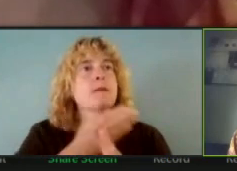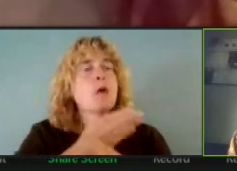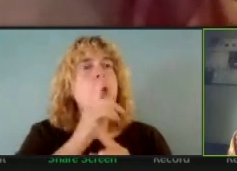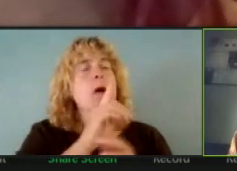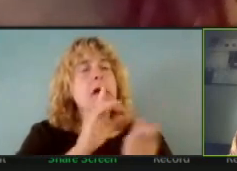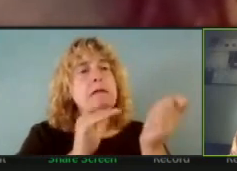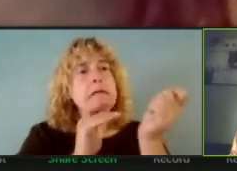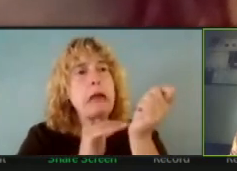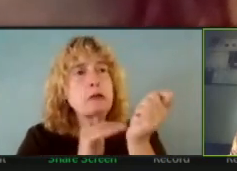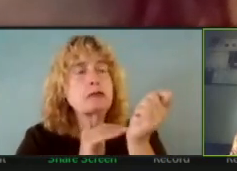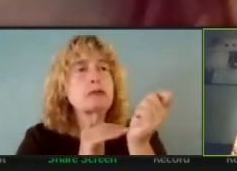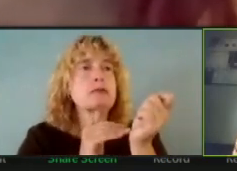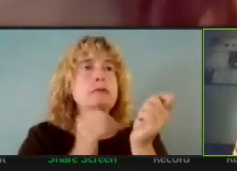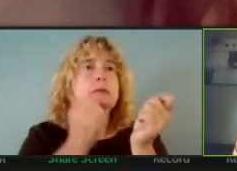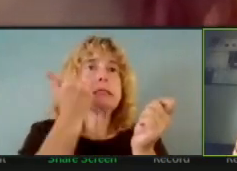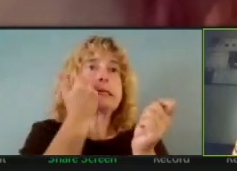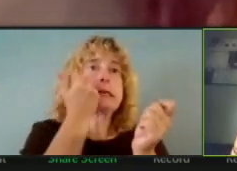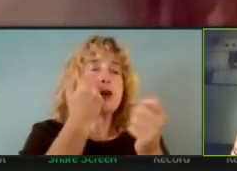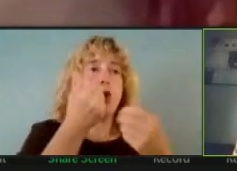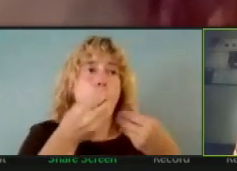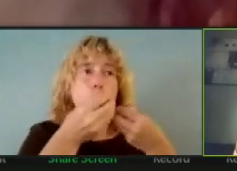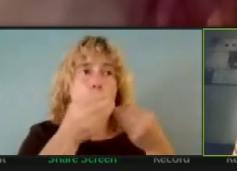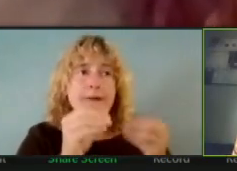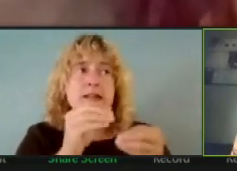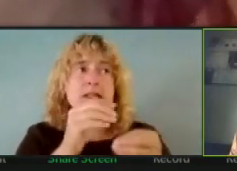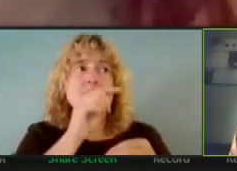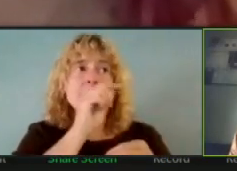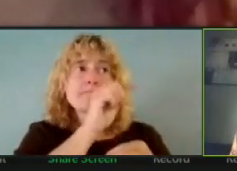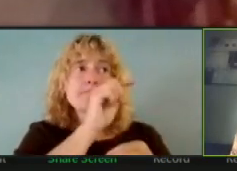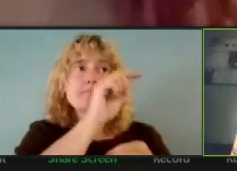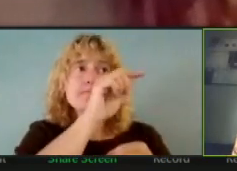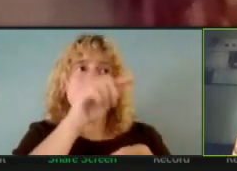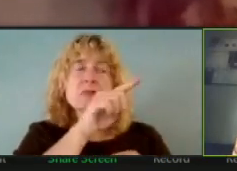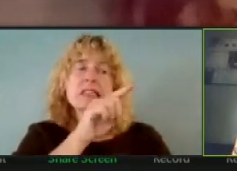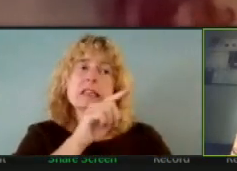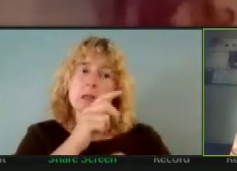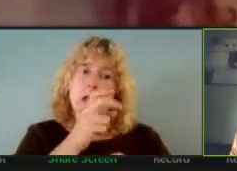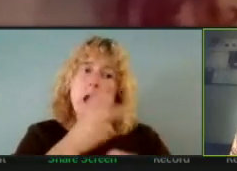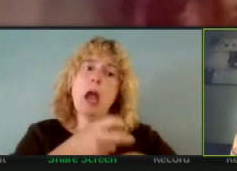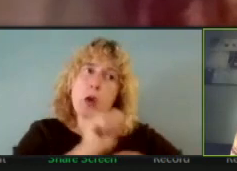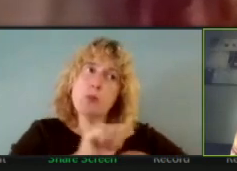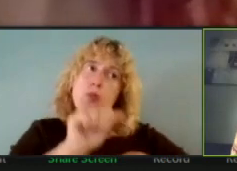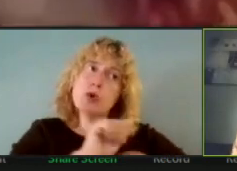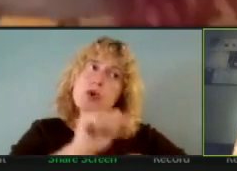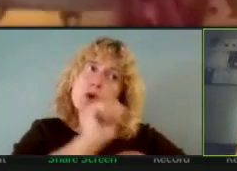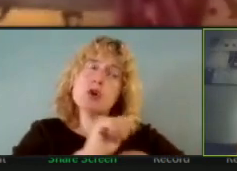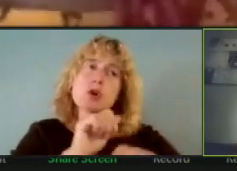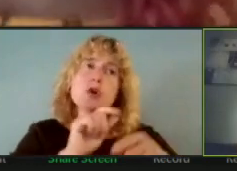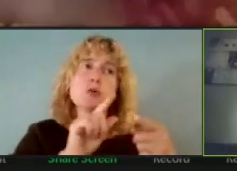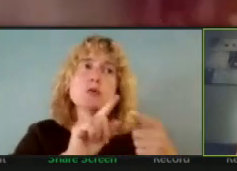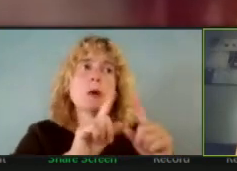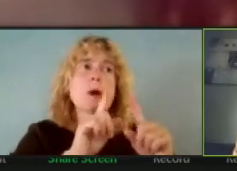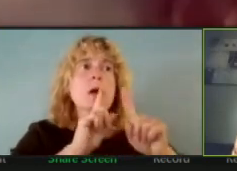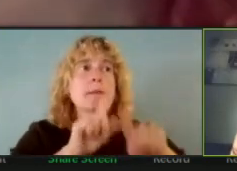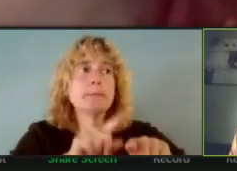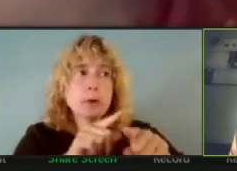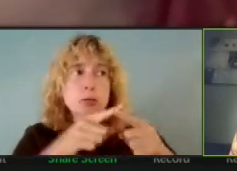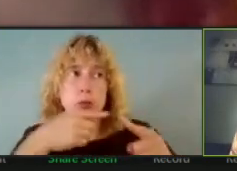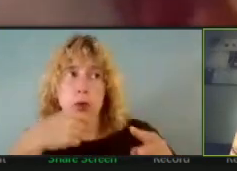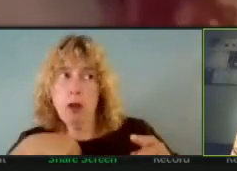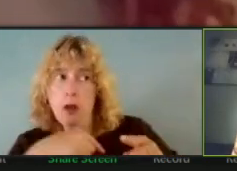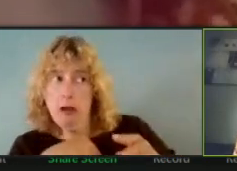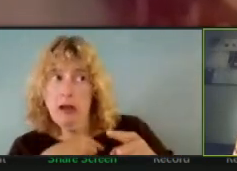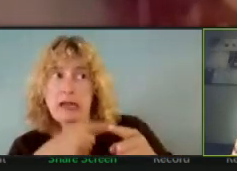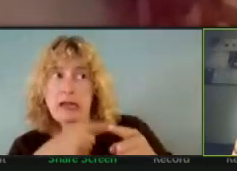offices worked really hard to be able to respond to us and respond to COVID. They're back open. And just like those folders, pencils,